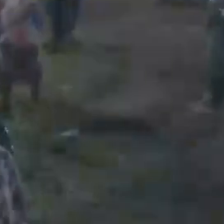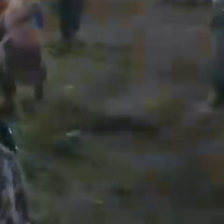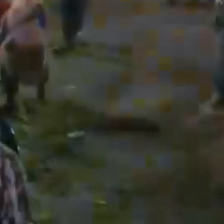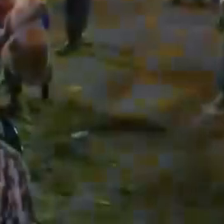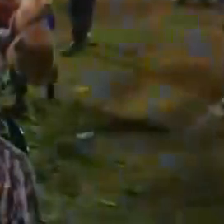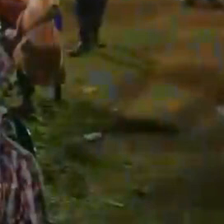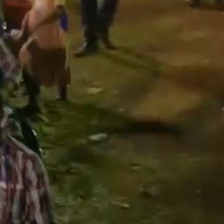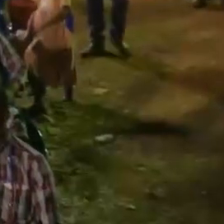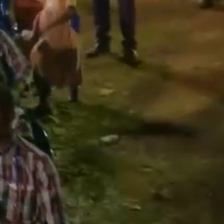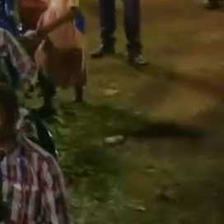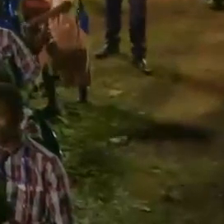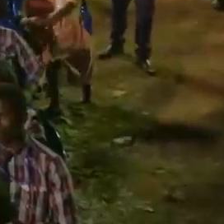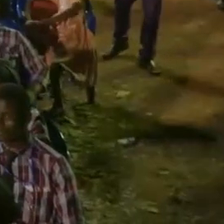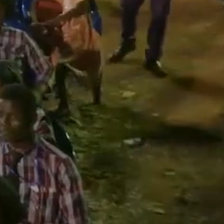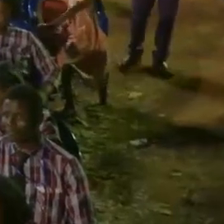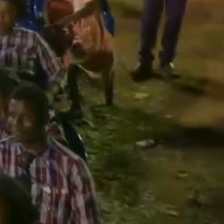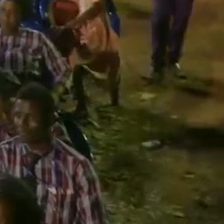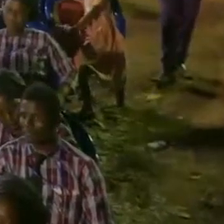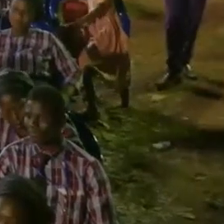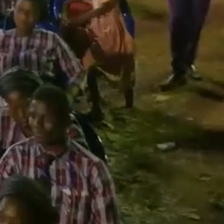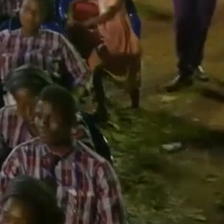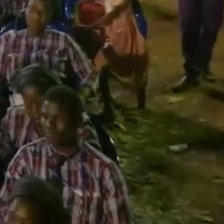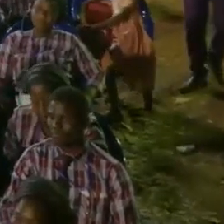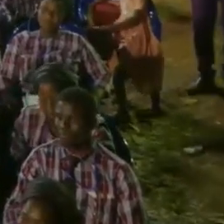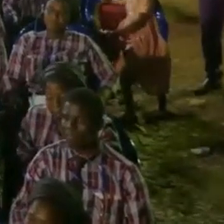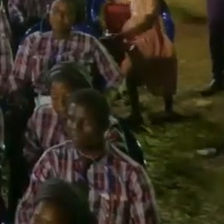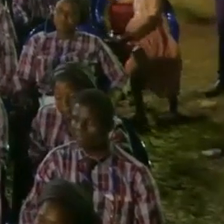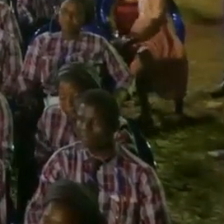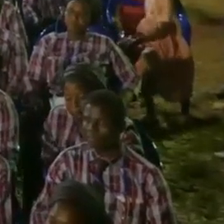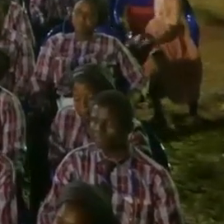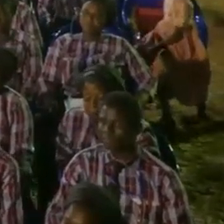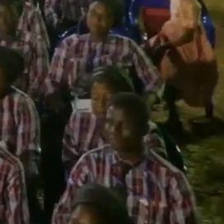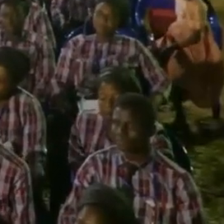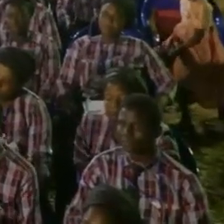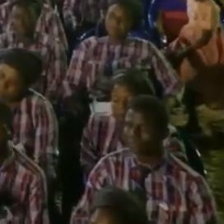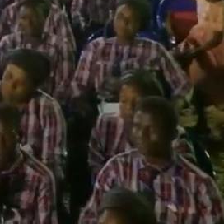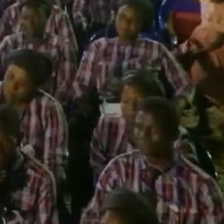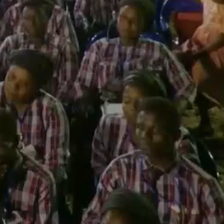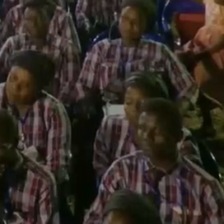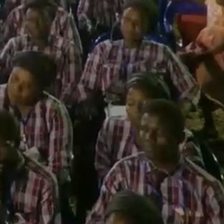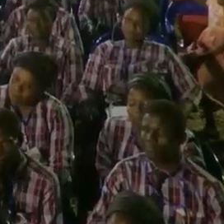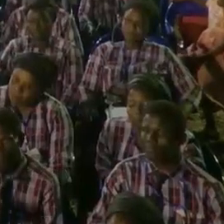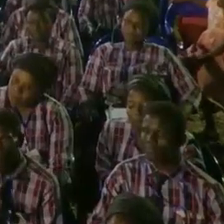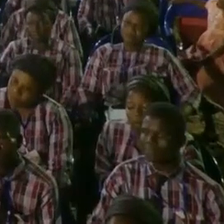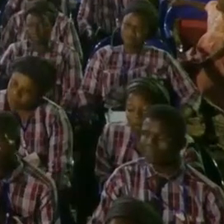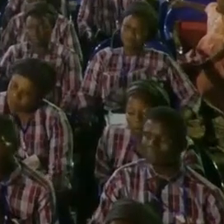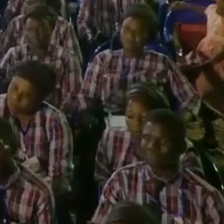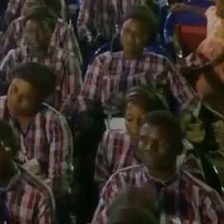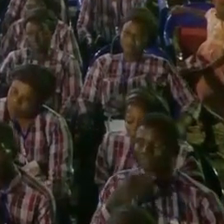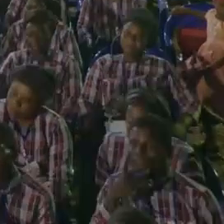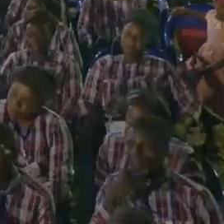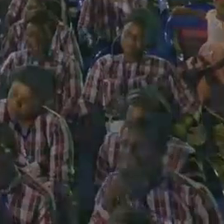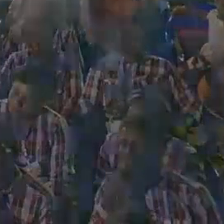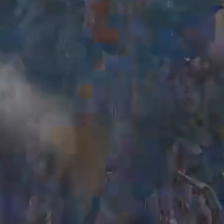there. Any separation has been caused by man. Your iniquities have